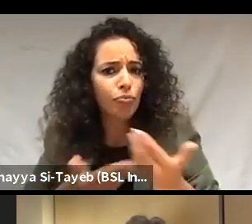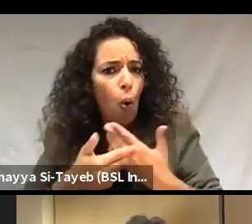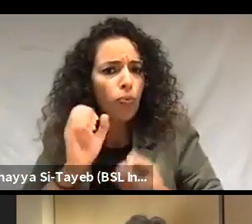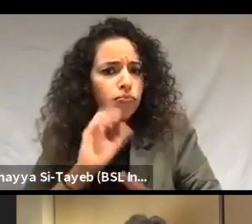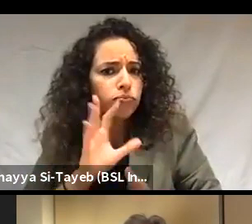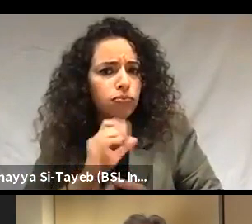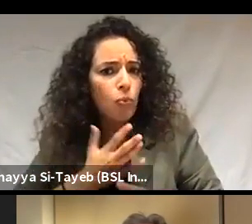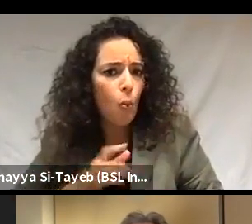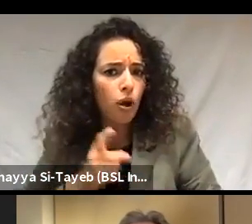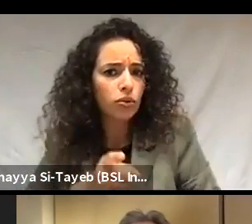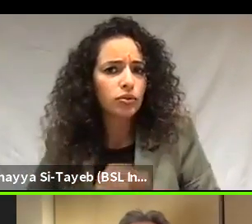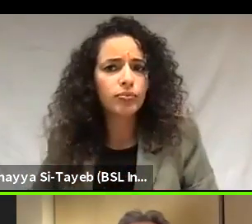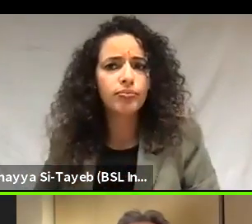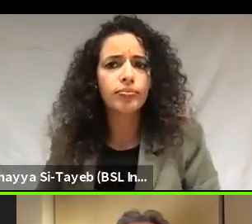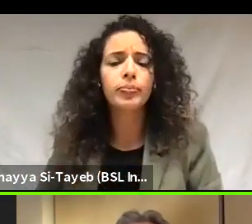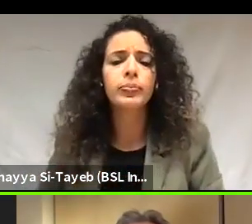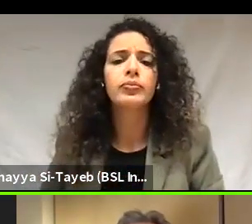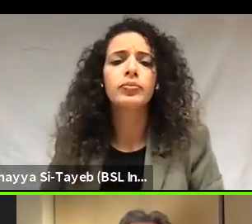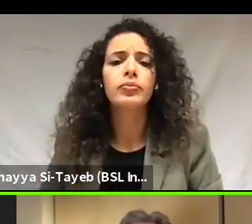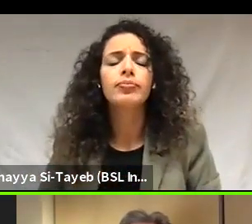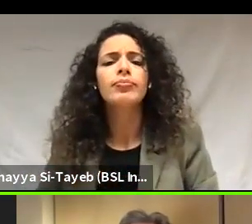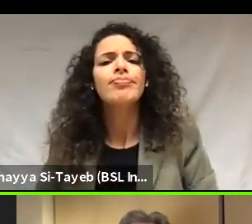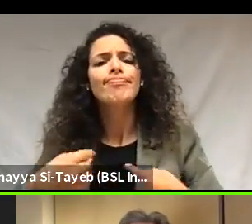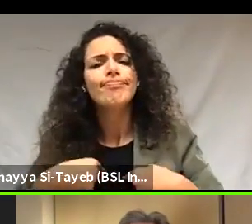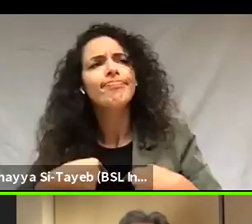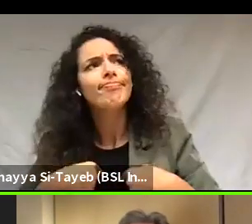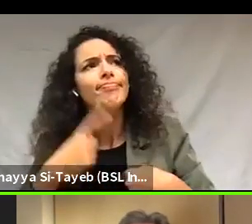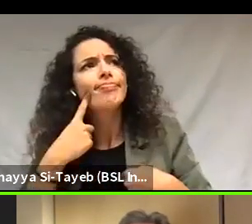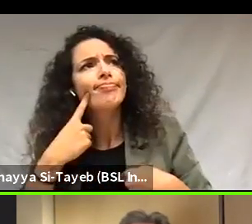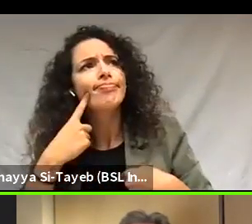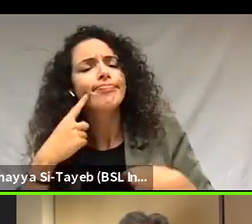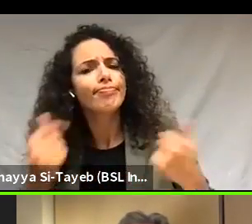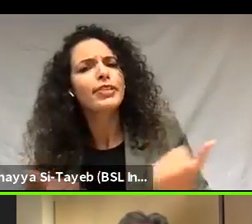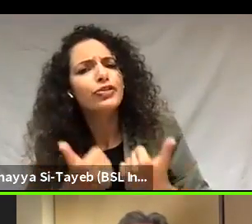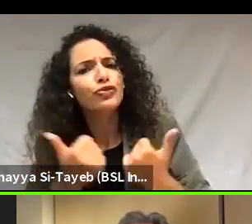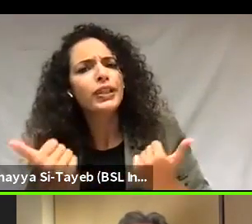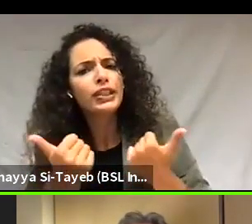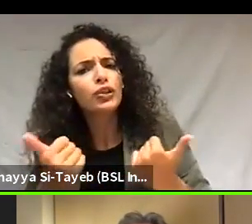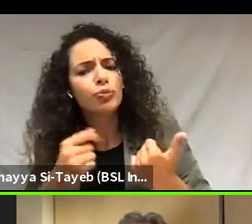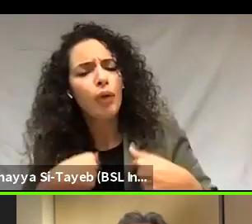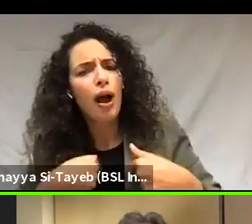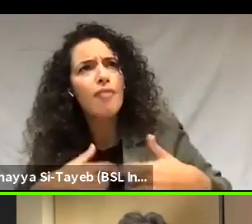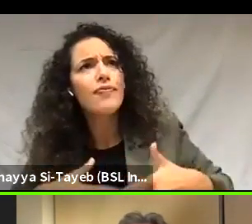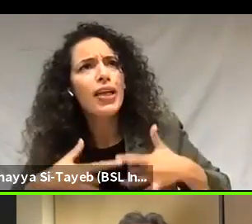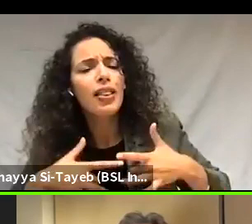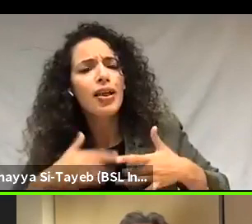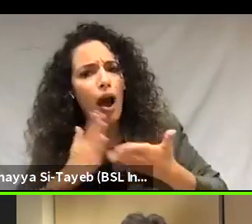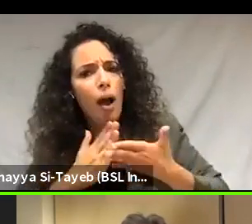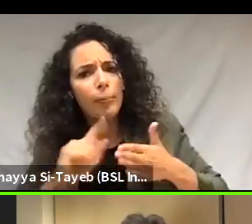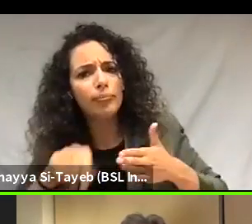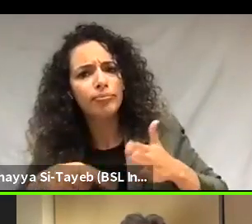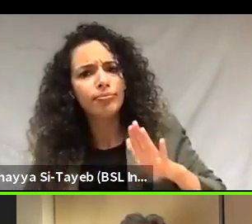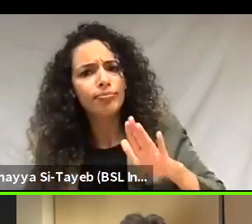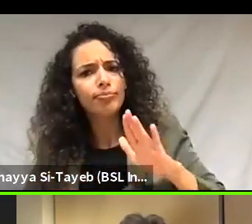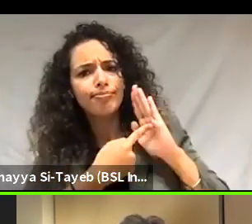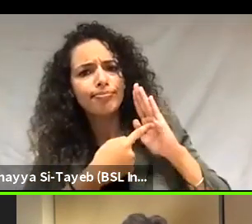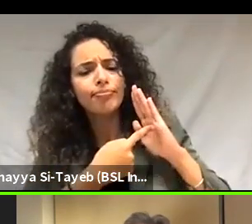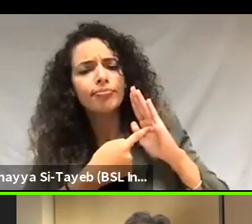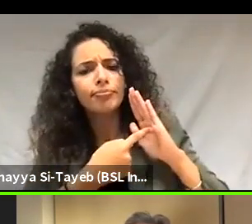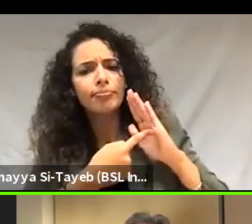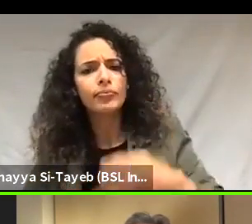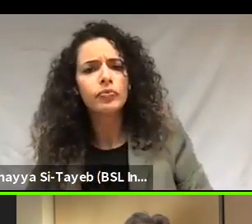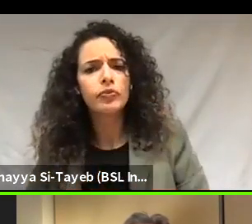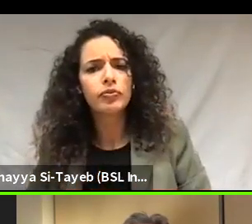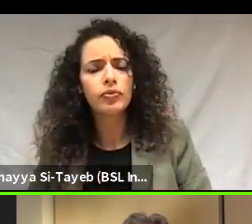in? No, I didn't think so. I mean, I think it's really important, and that it's